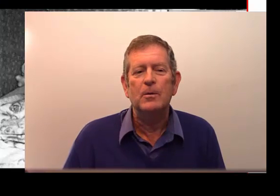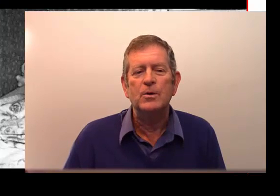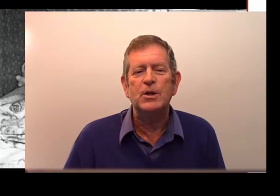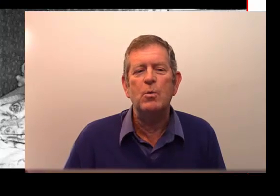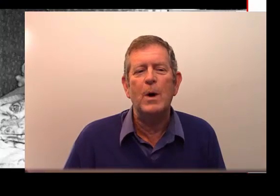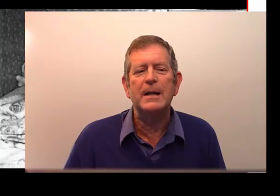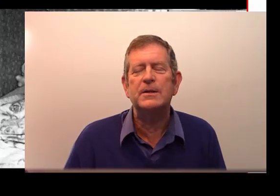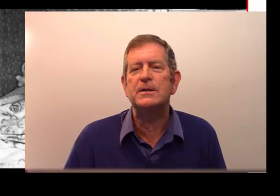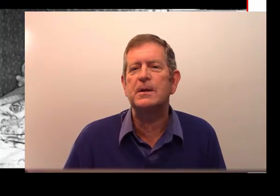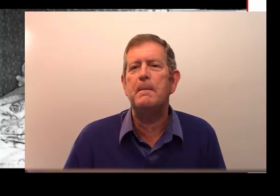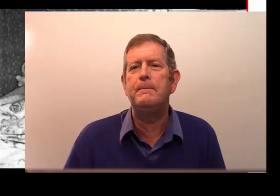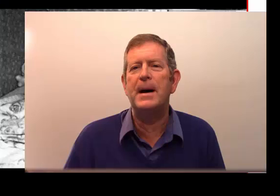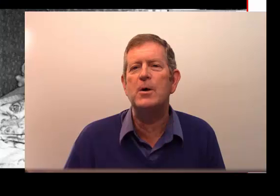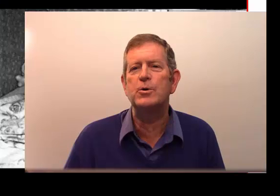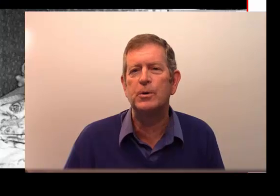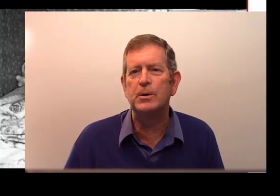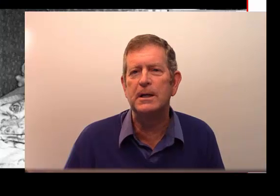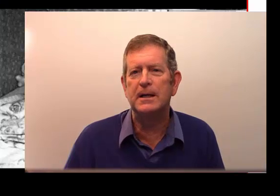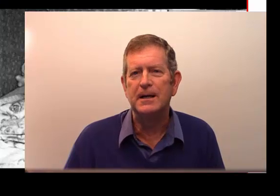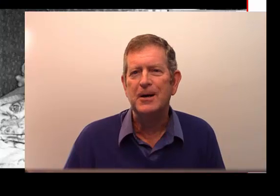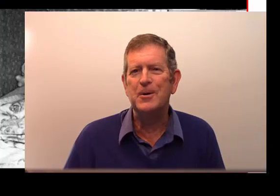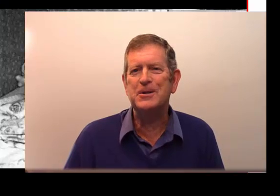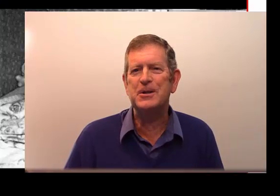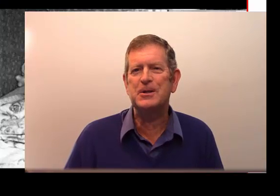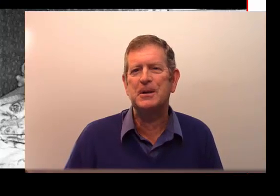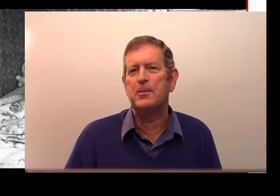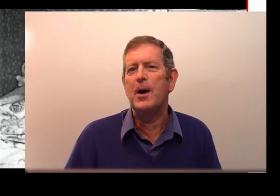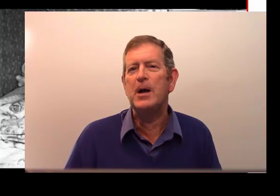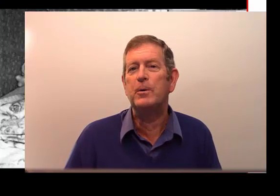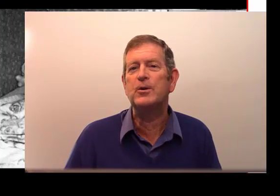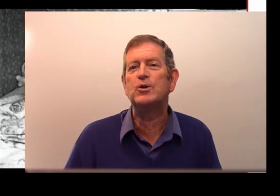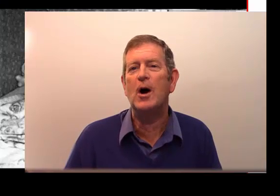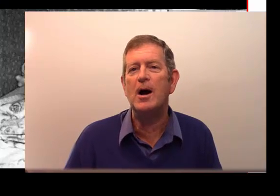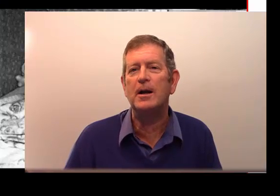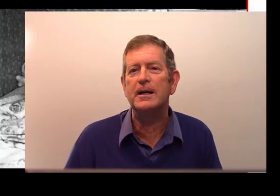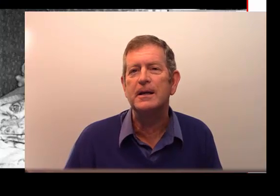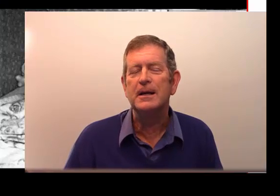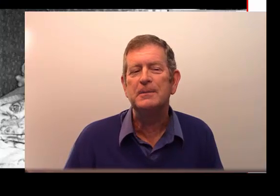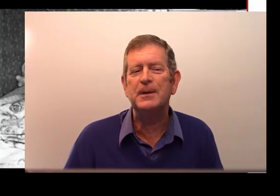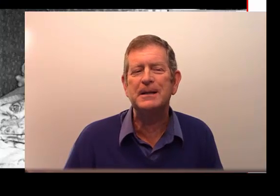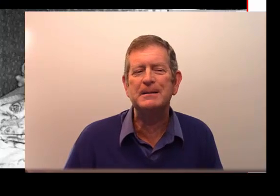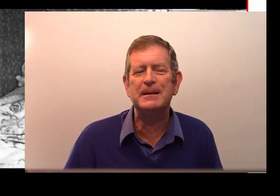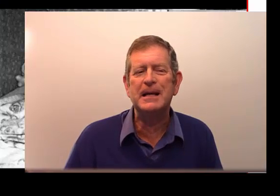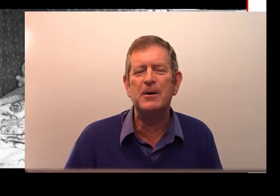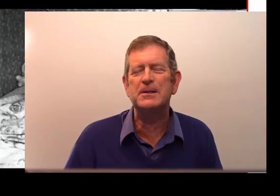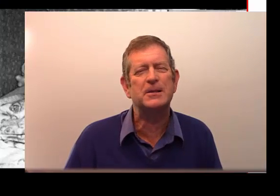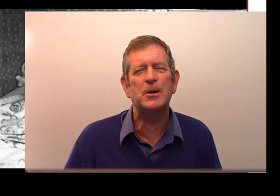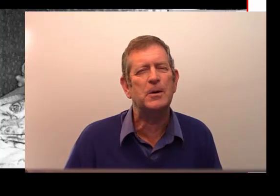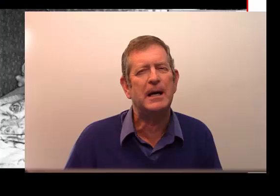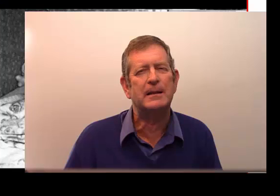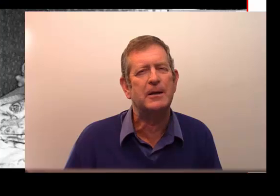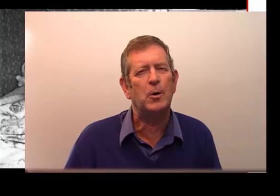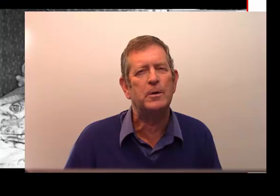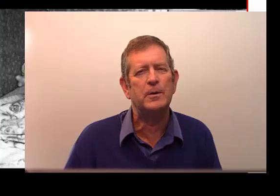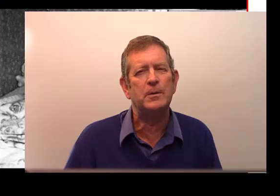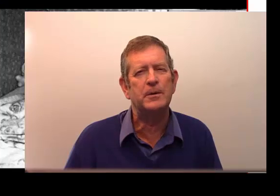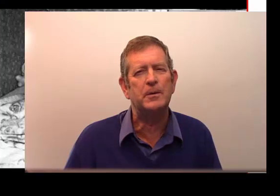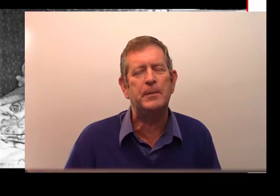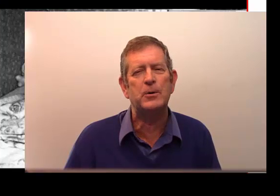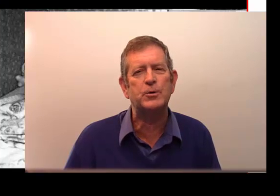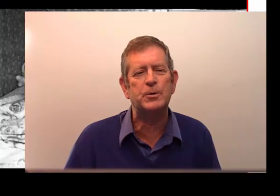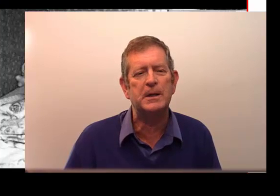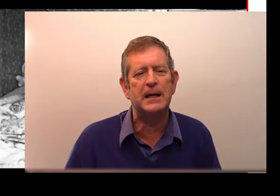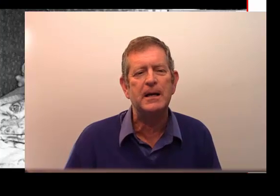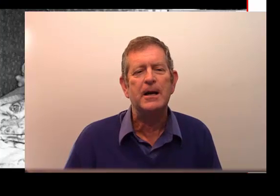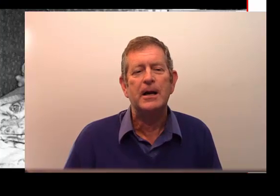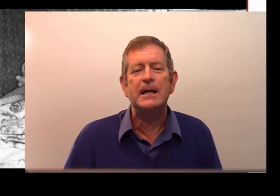Kathy, she wants some pain au chocolat, which is bread with chocolate. But Carol says, no, Kathy, no